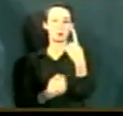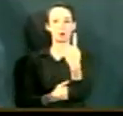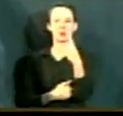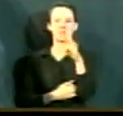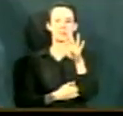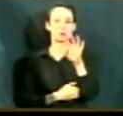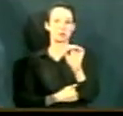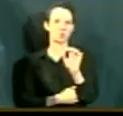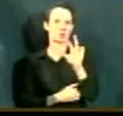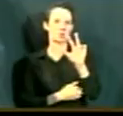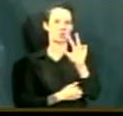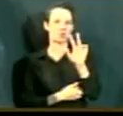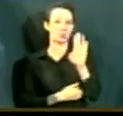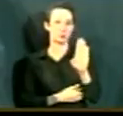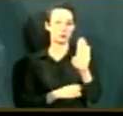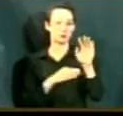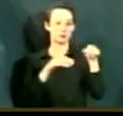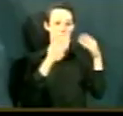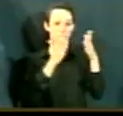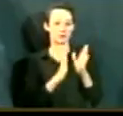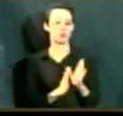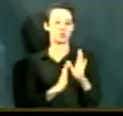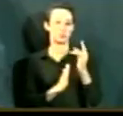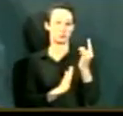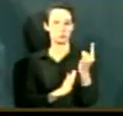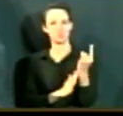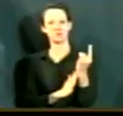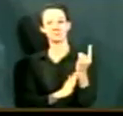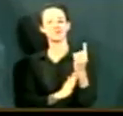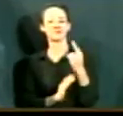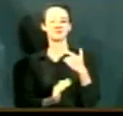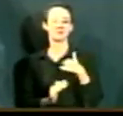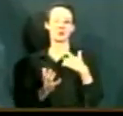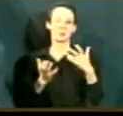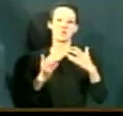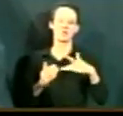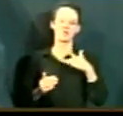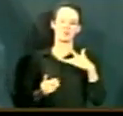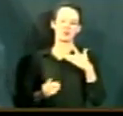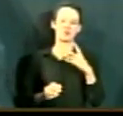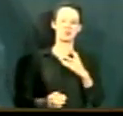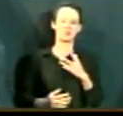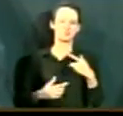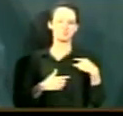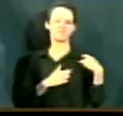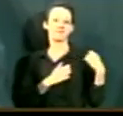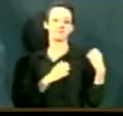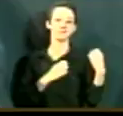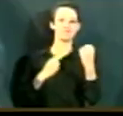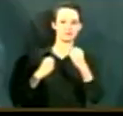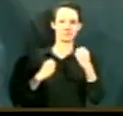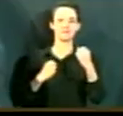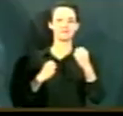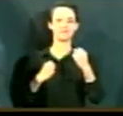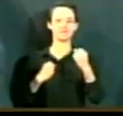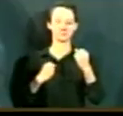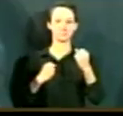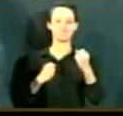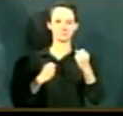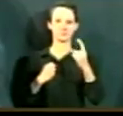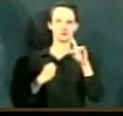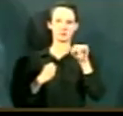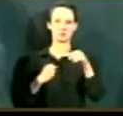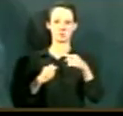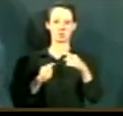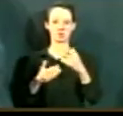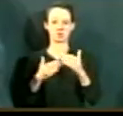403B provider. I just would like to feel very confident that the only way we can start that procurement process